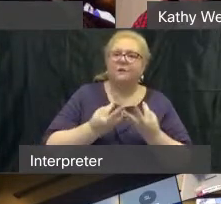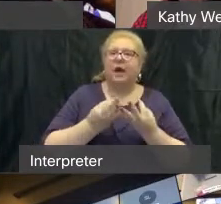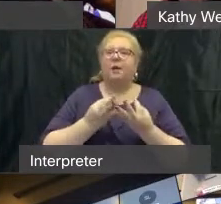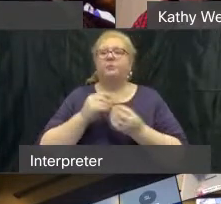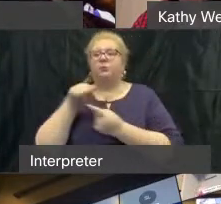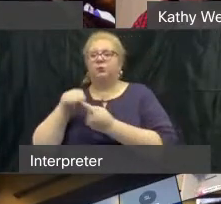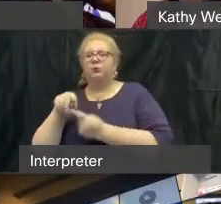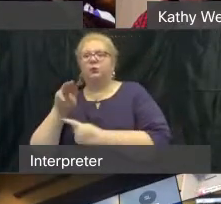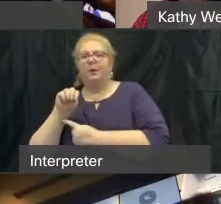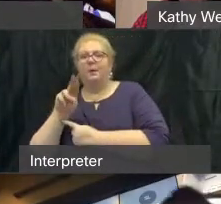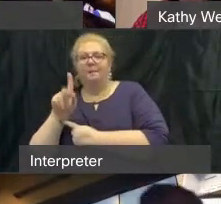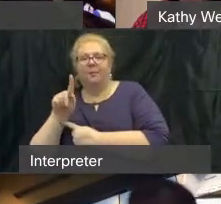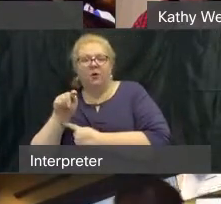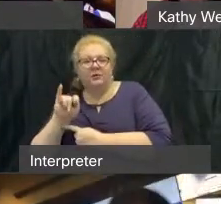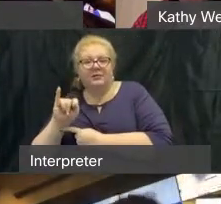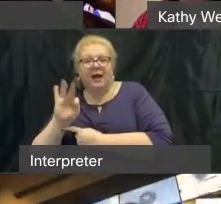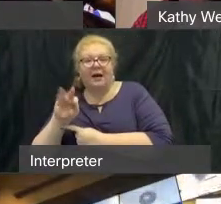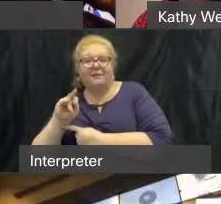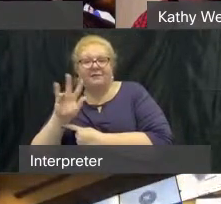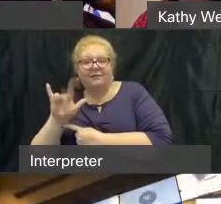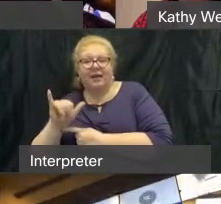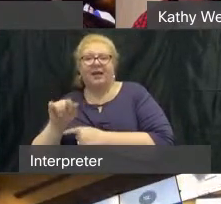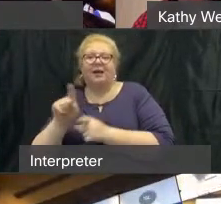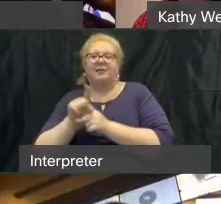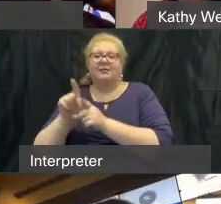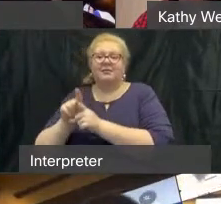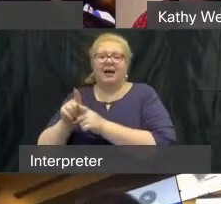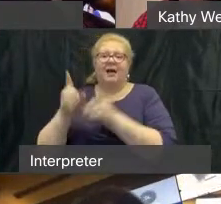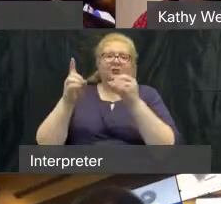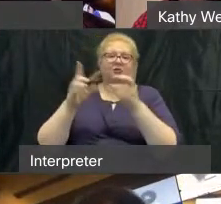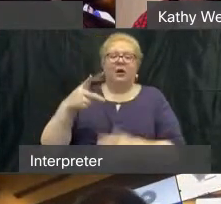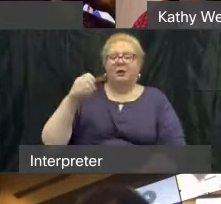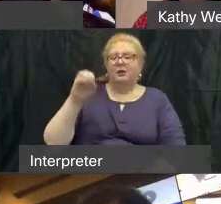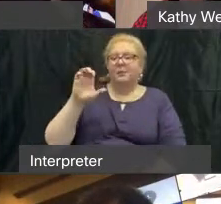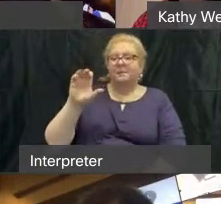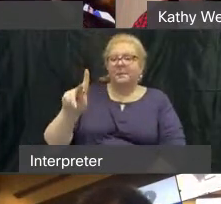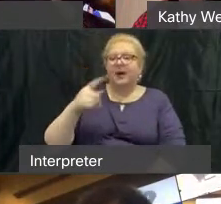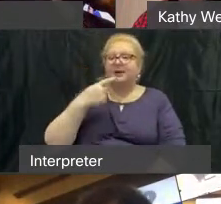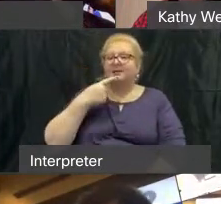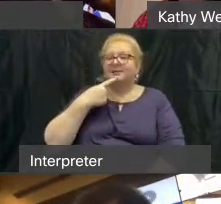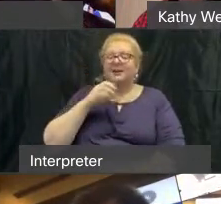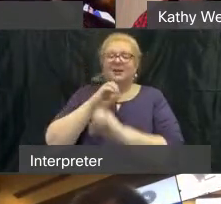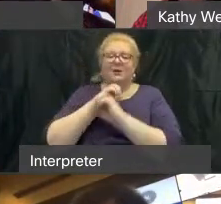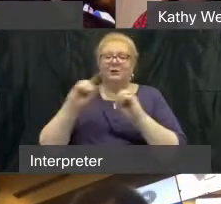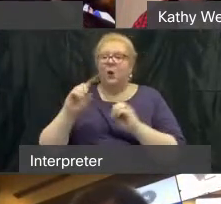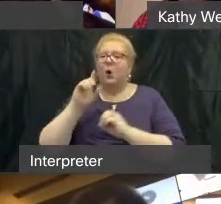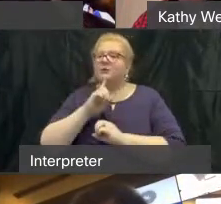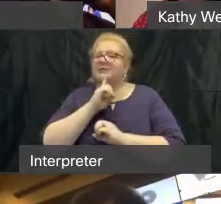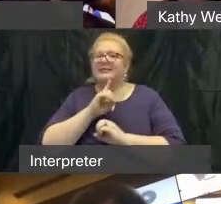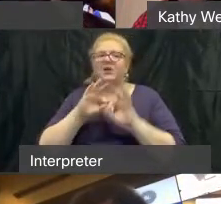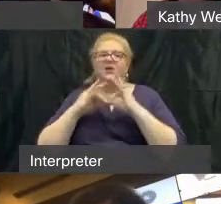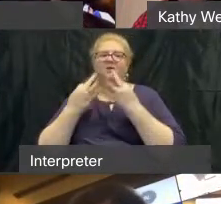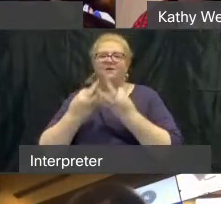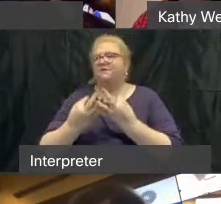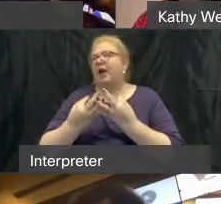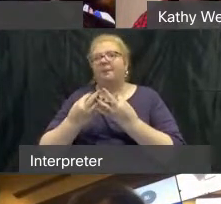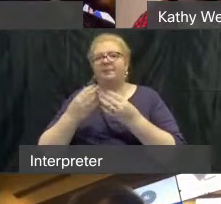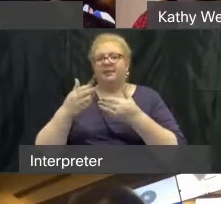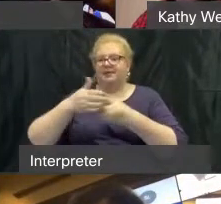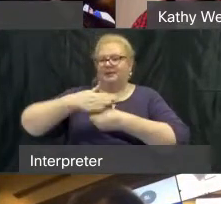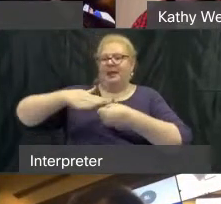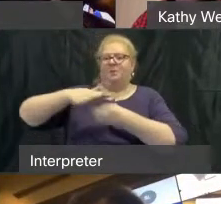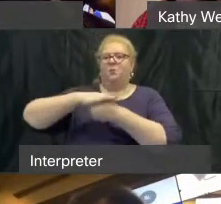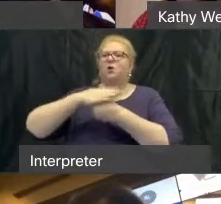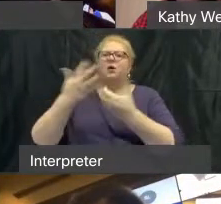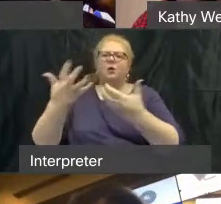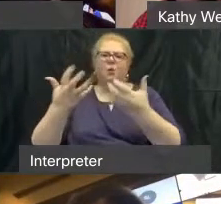because as I believe Director Peck said a while back, no single-family neighborhood wants multifamily next to them. They just